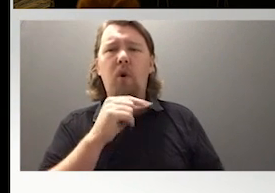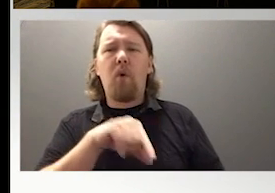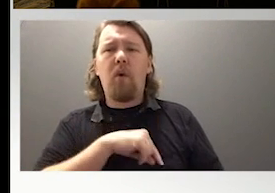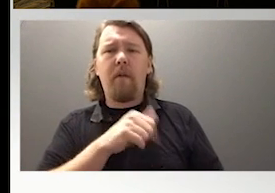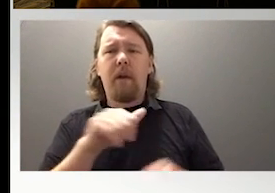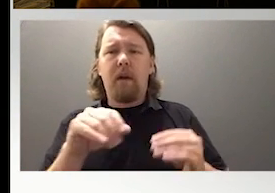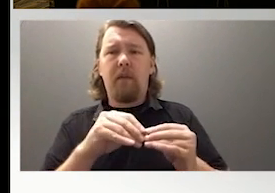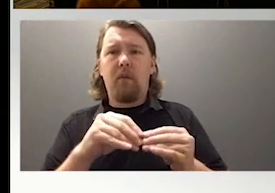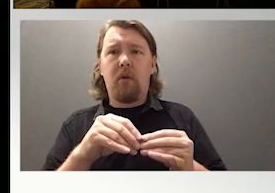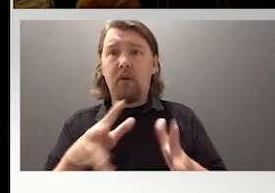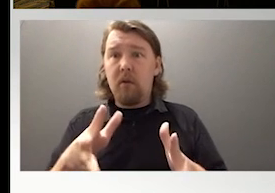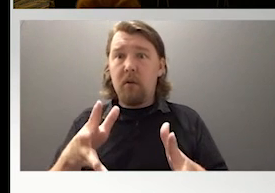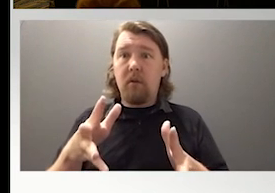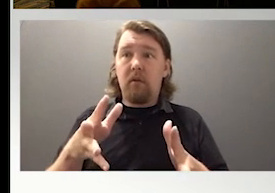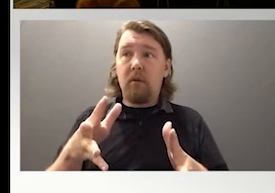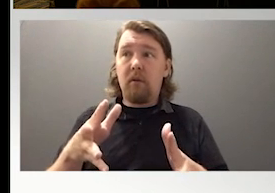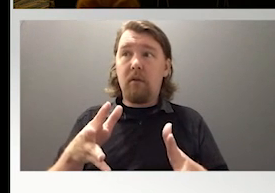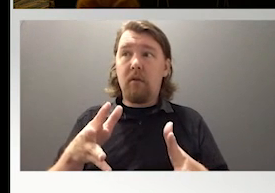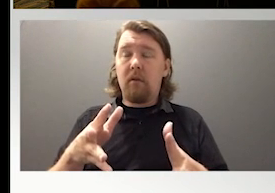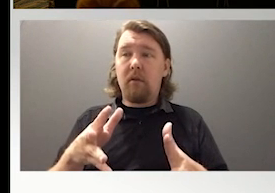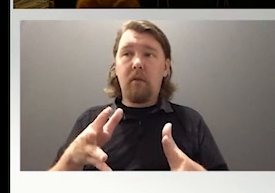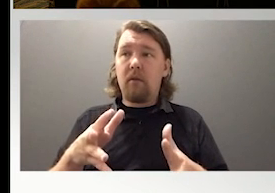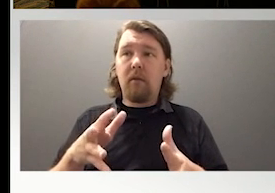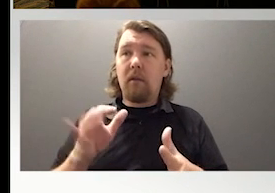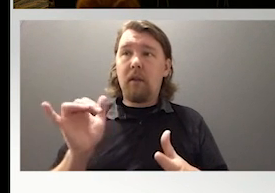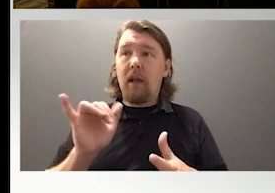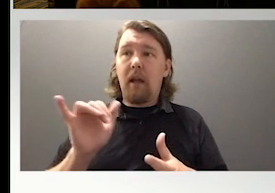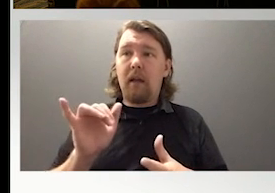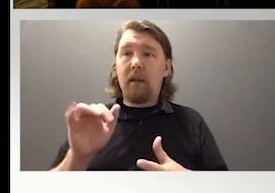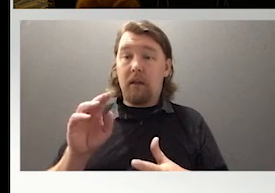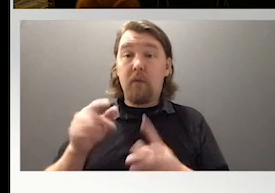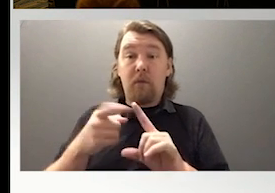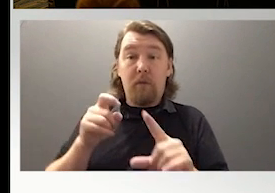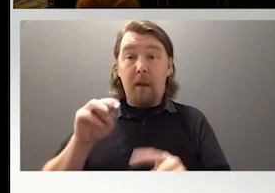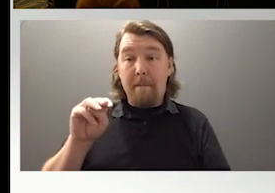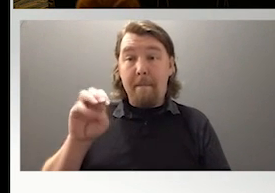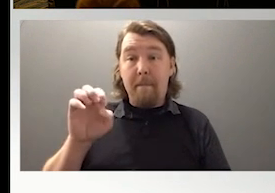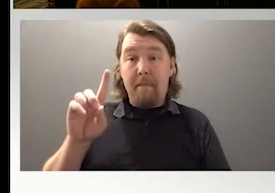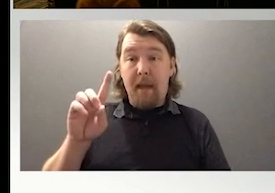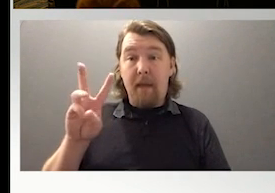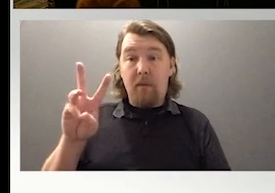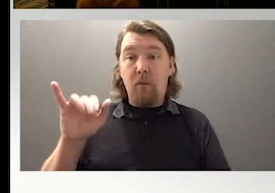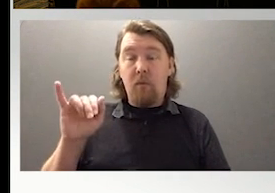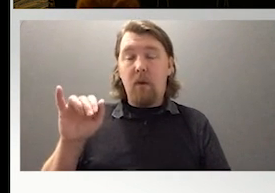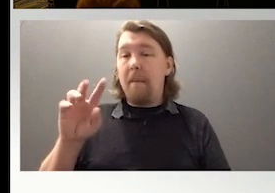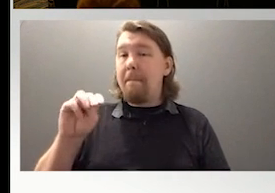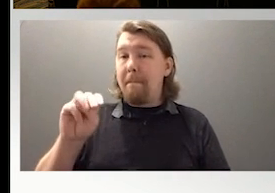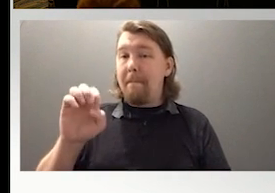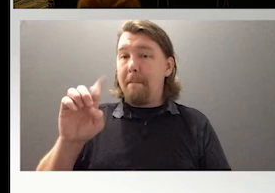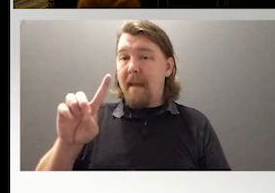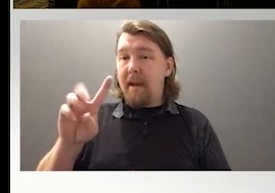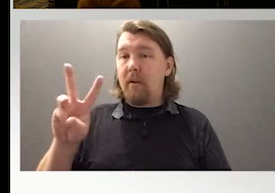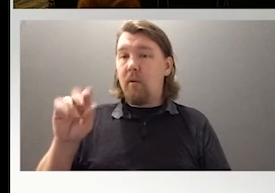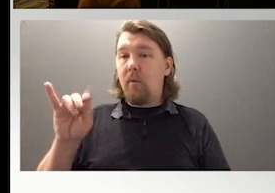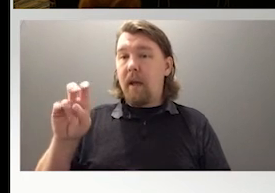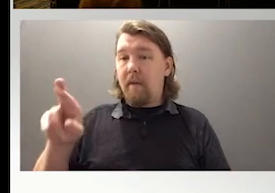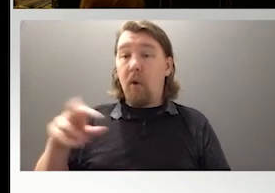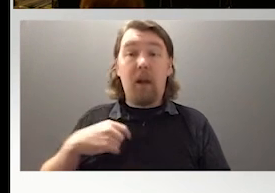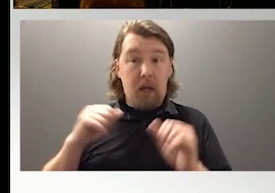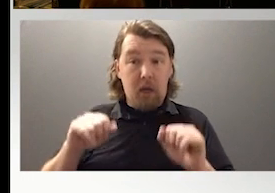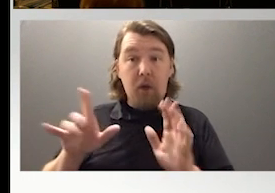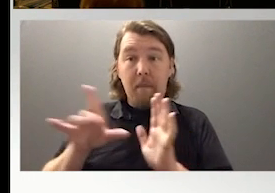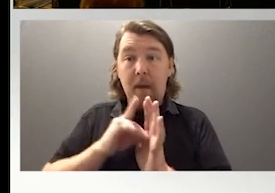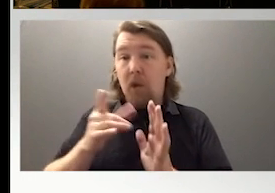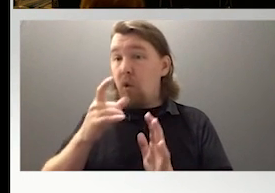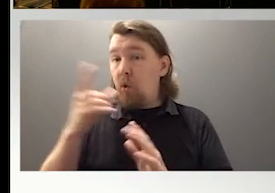eligible. So it was from like Waiver. Yeah. And I could pick the person to come